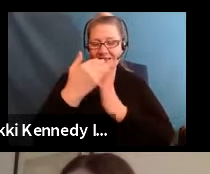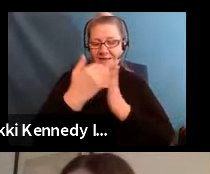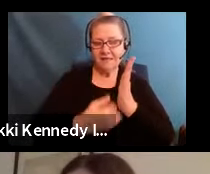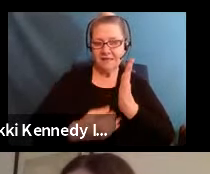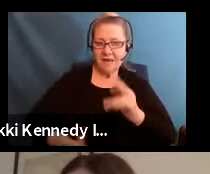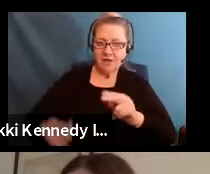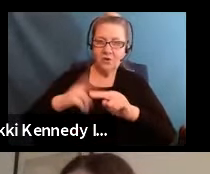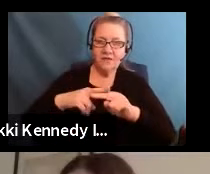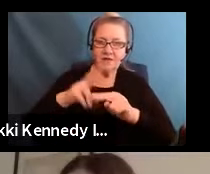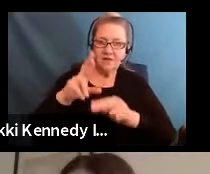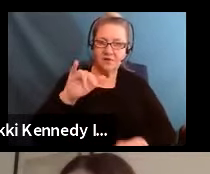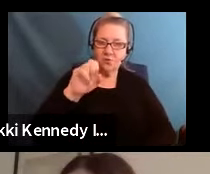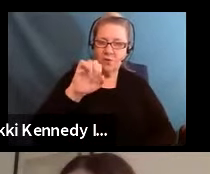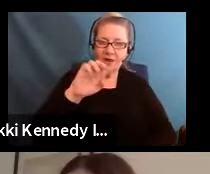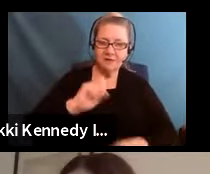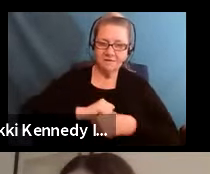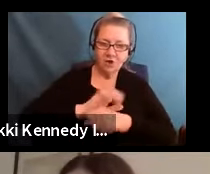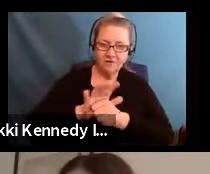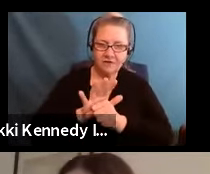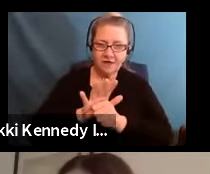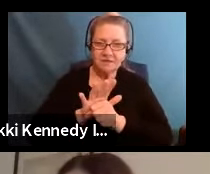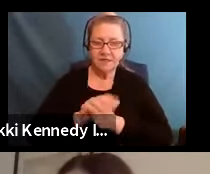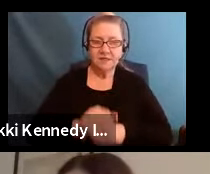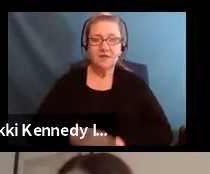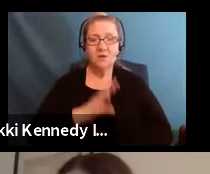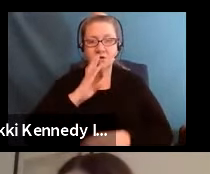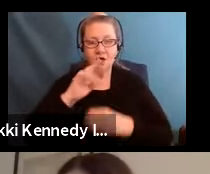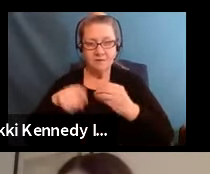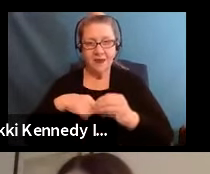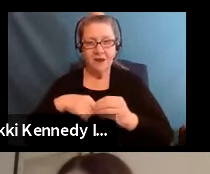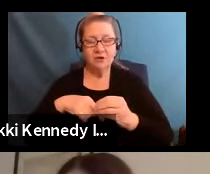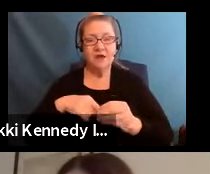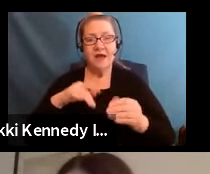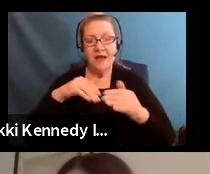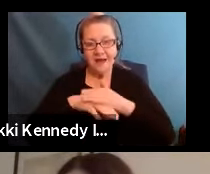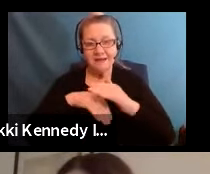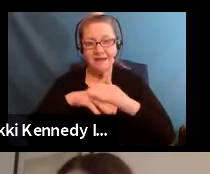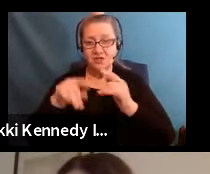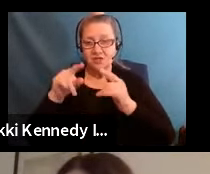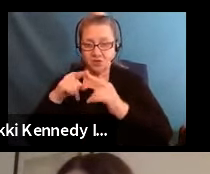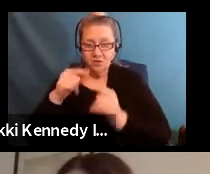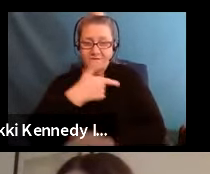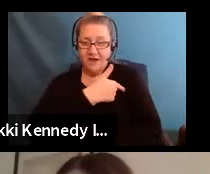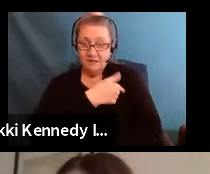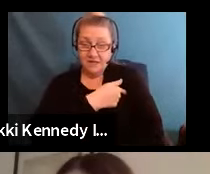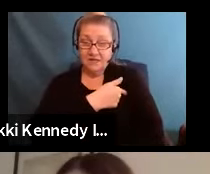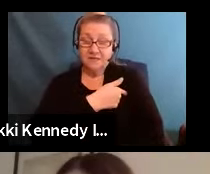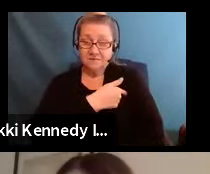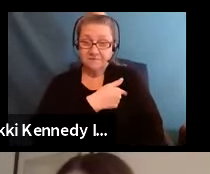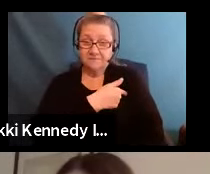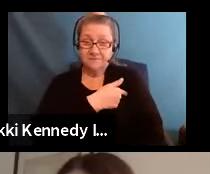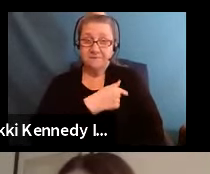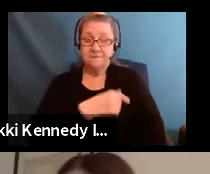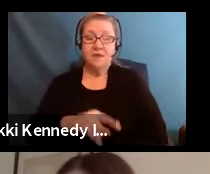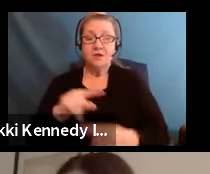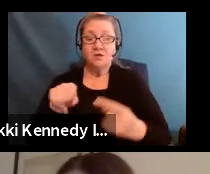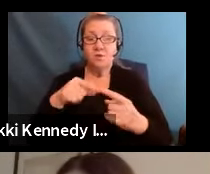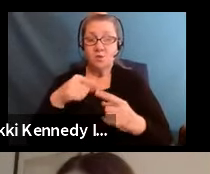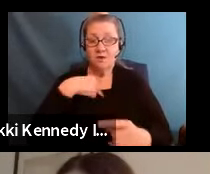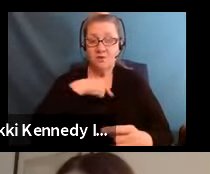COVID-19. Obviously, we're talking about access to the COVID-19 vaccine, right? So when we're looking